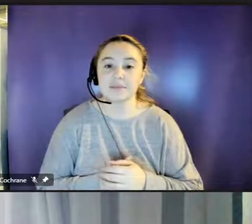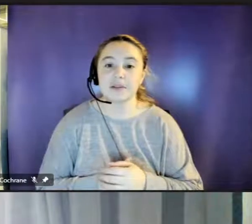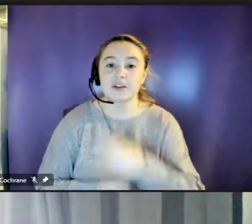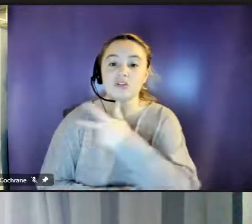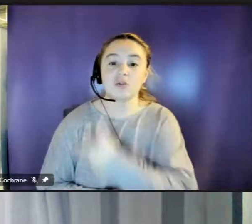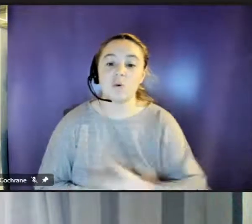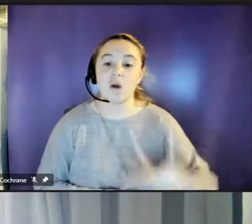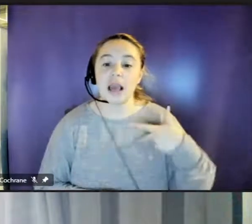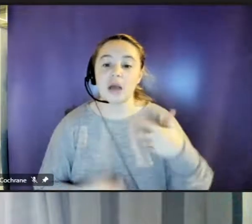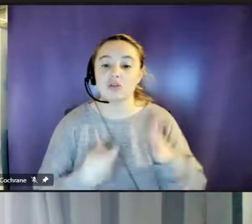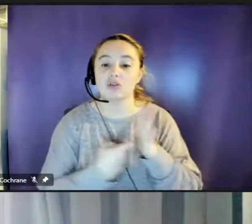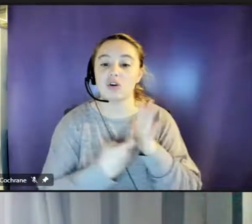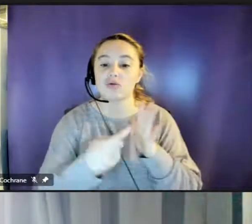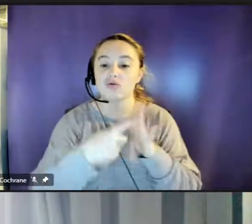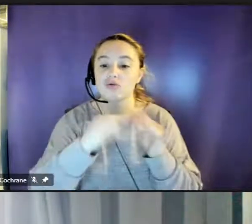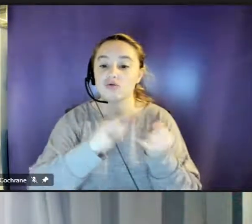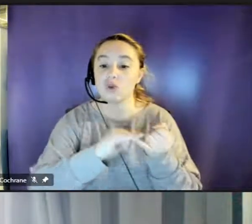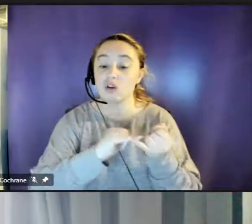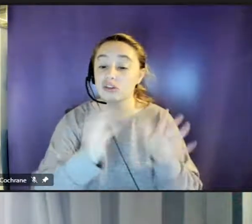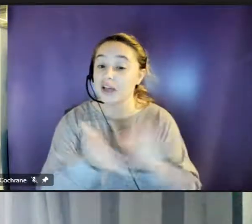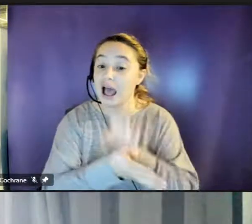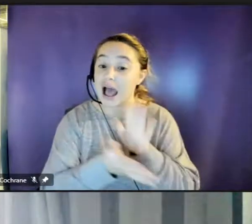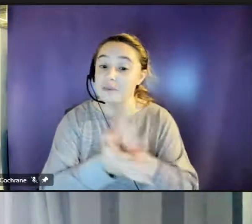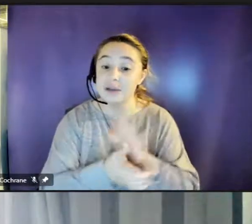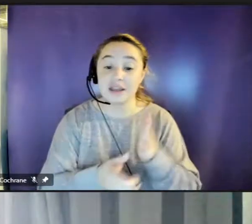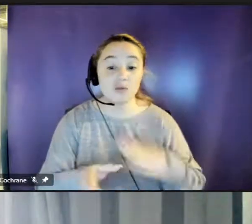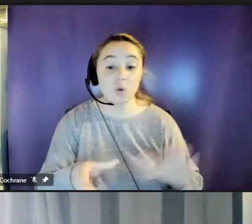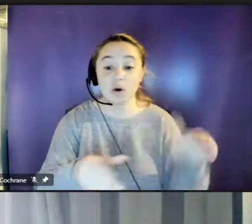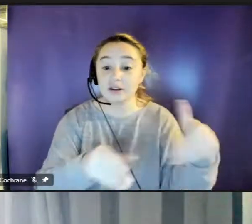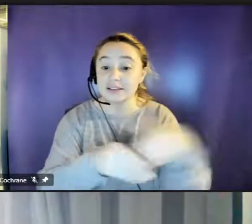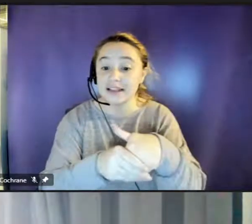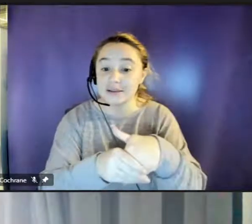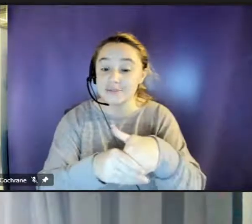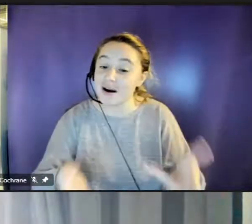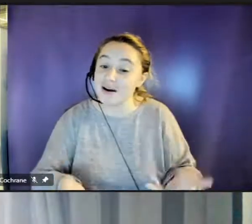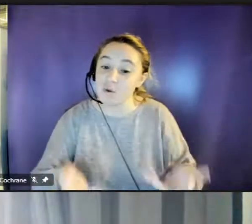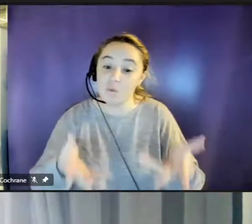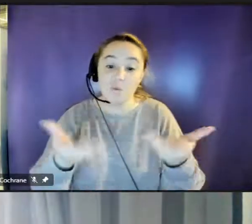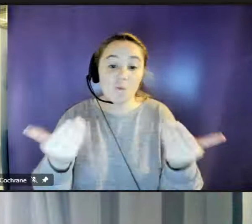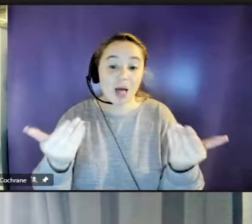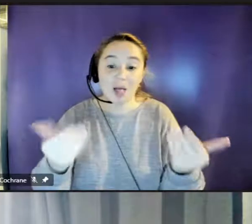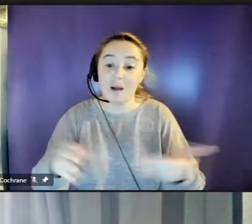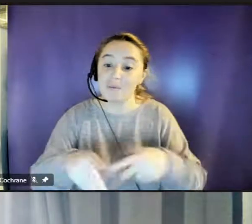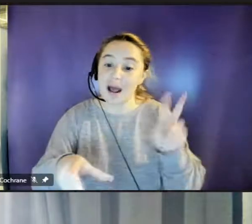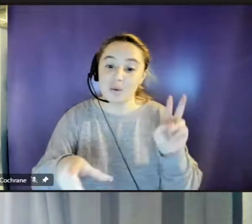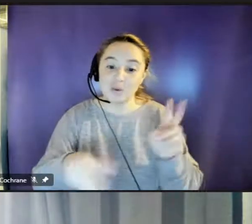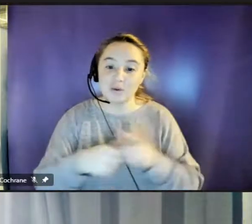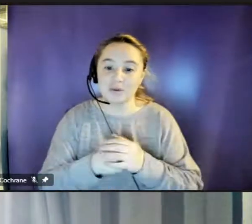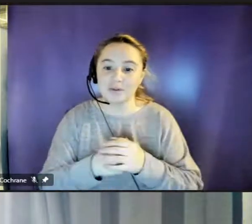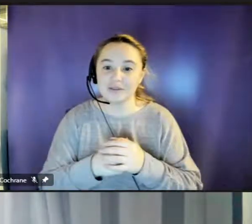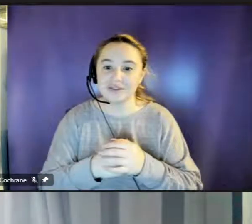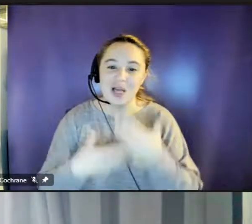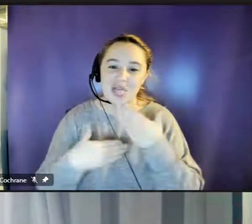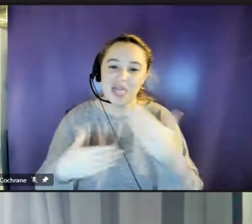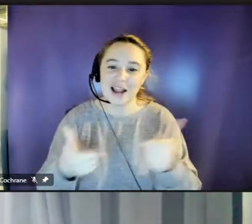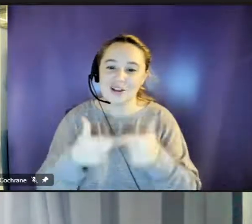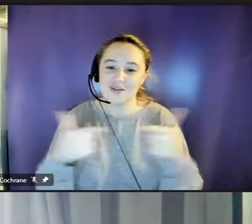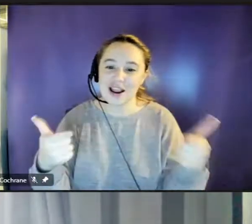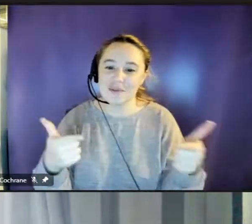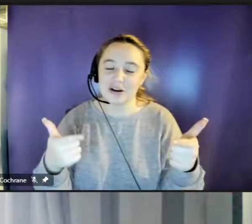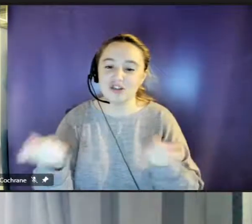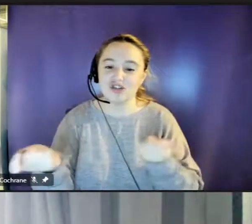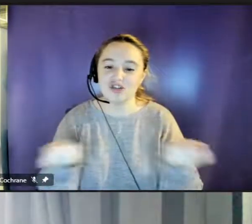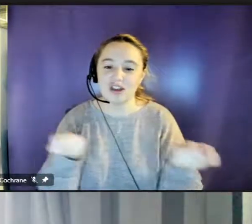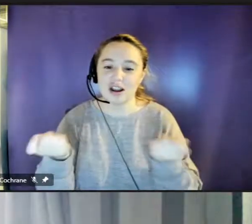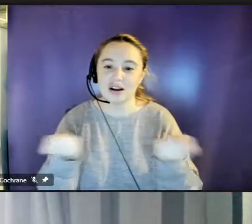Ross, you're more than welcome to stay with us for the rest of the meeting if you like, but you're also welcome to leave. Thank you. No, thanks very much, Chair.